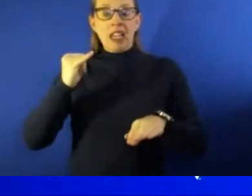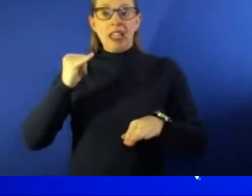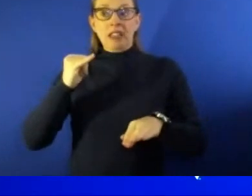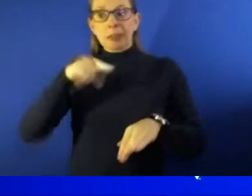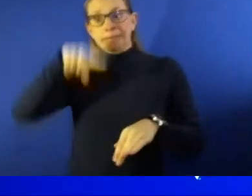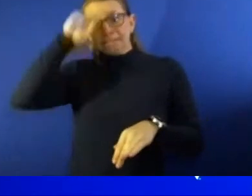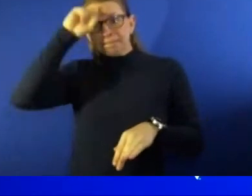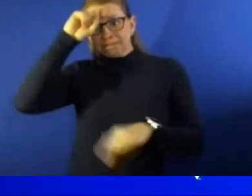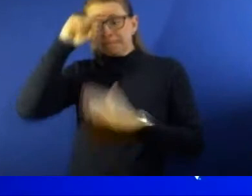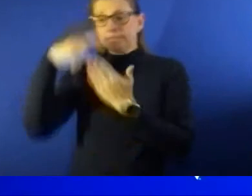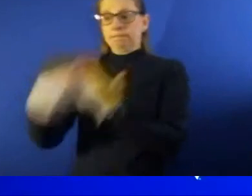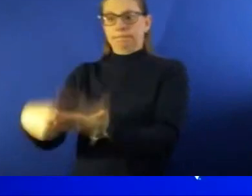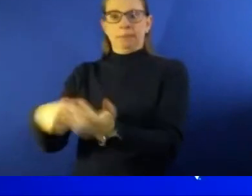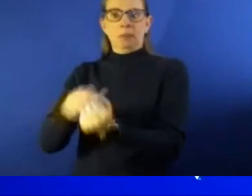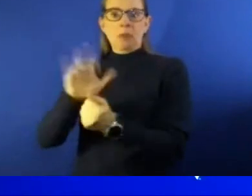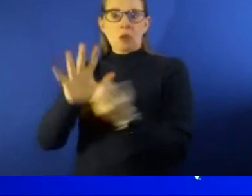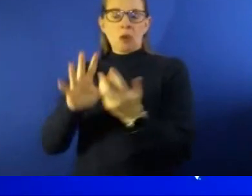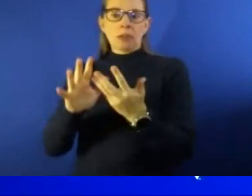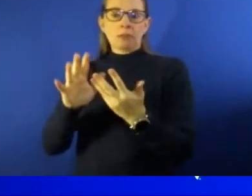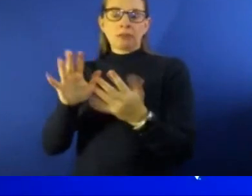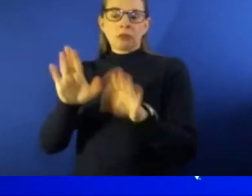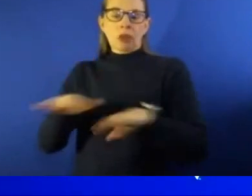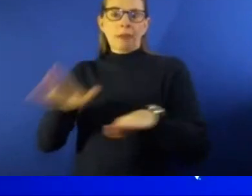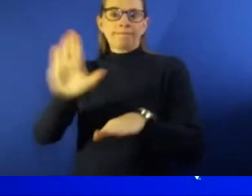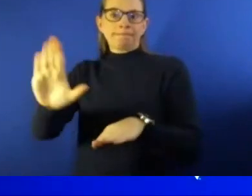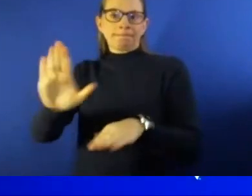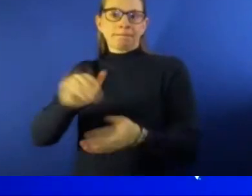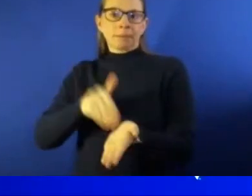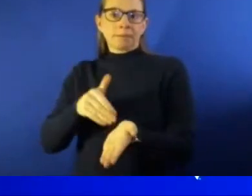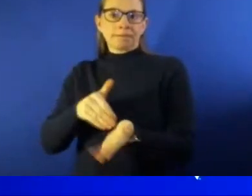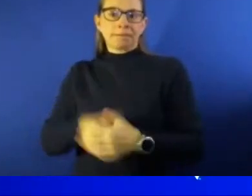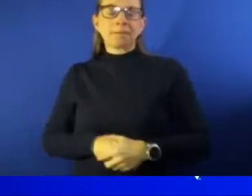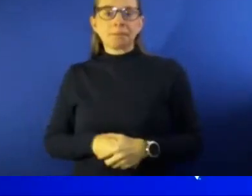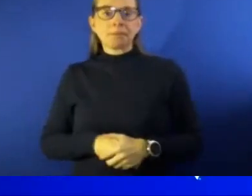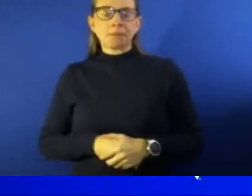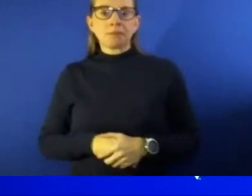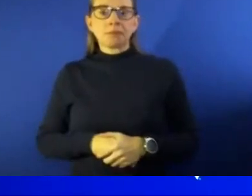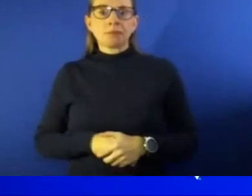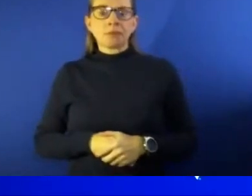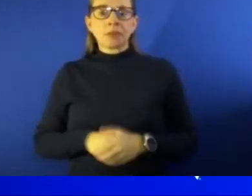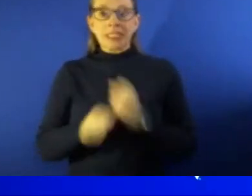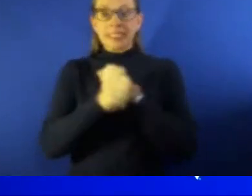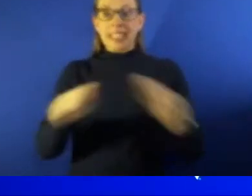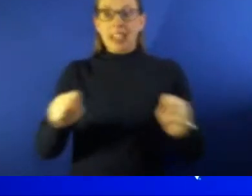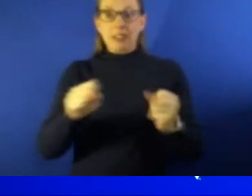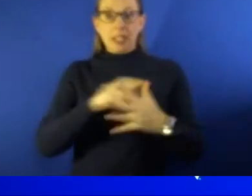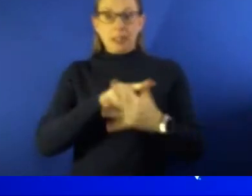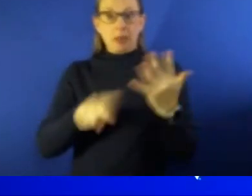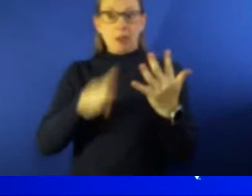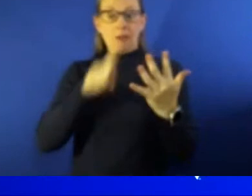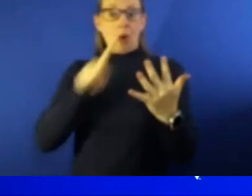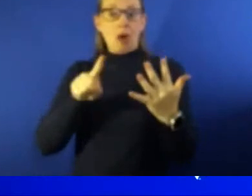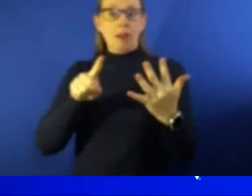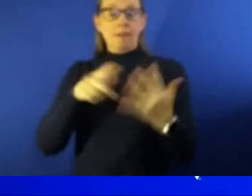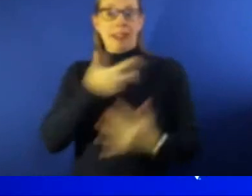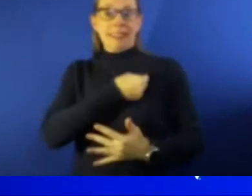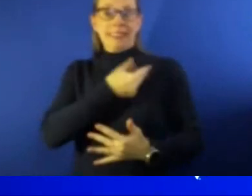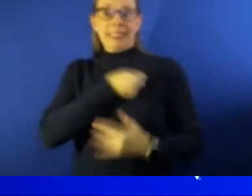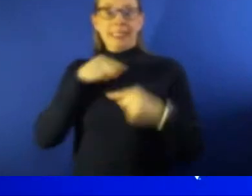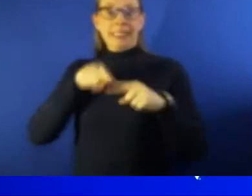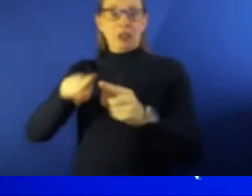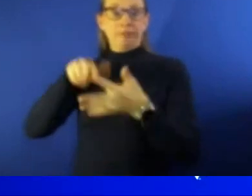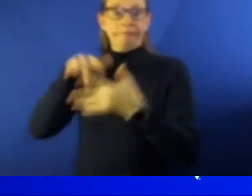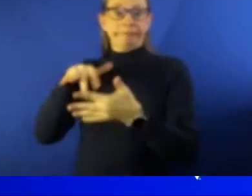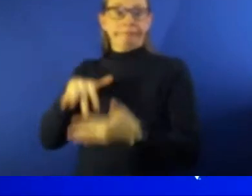pediatrician. But from what we have seen, the safety profile of these vaccines in the trials are very